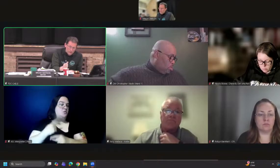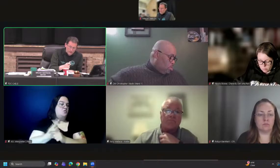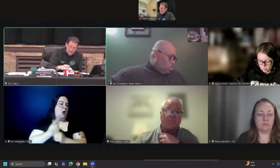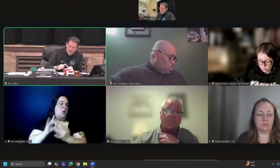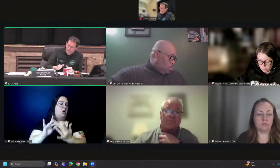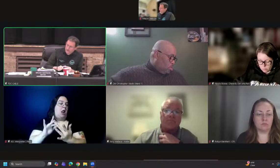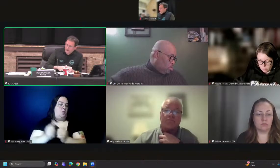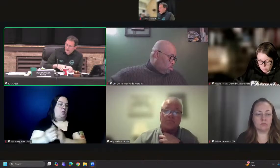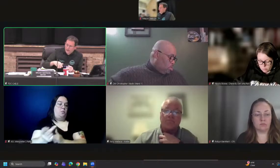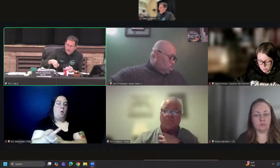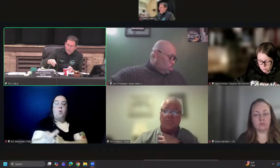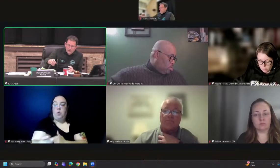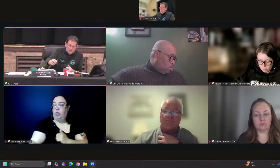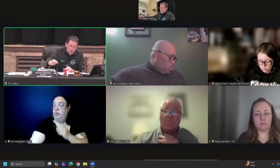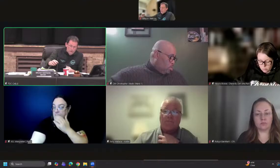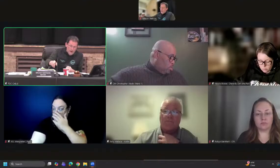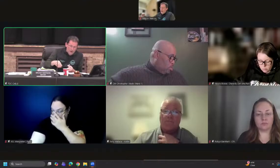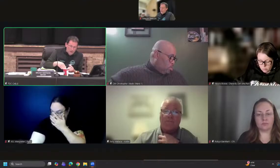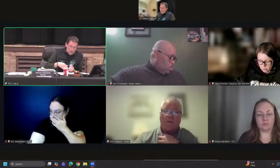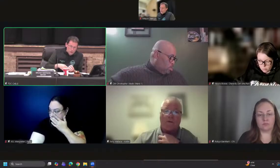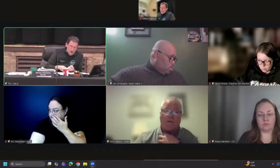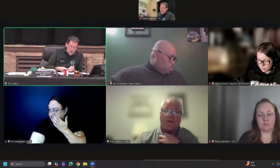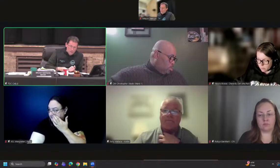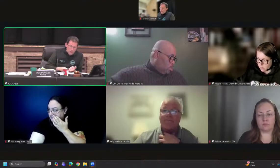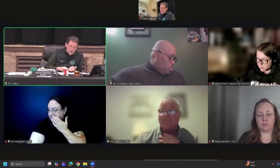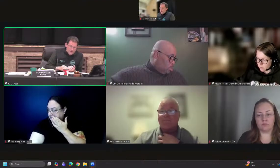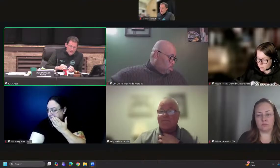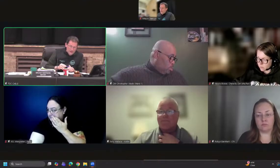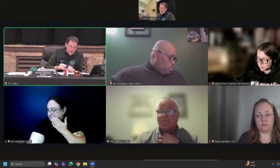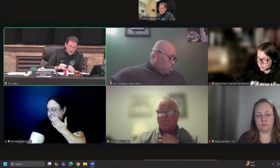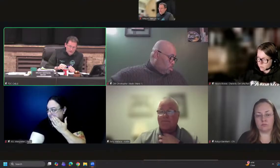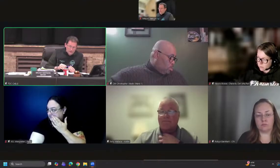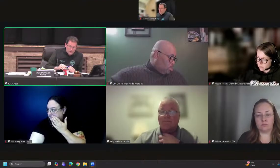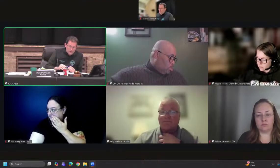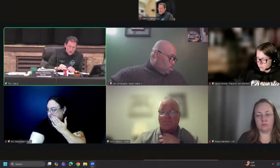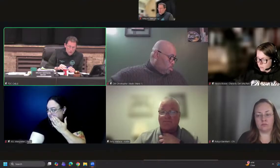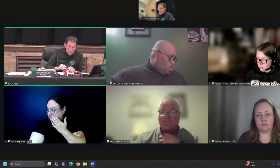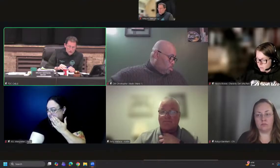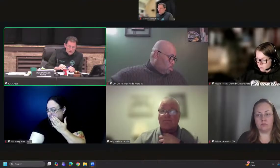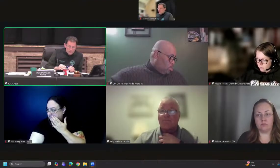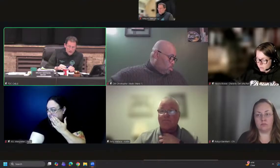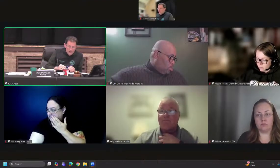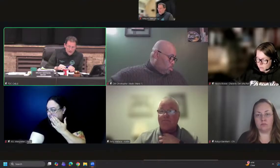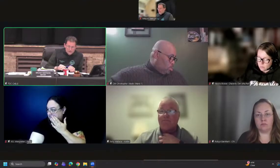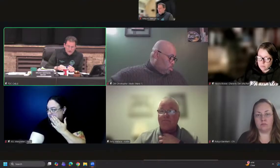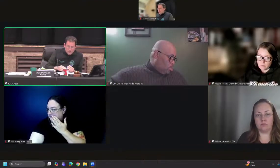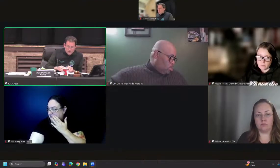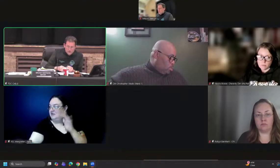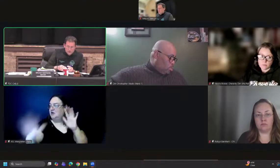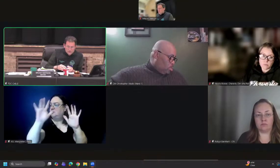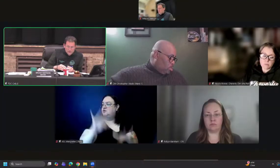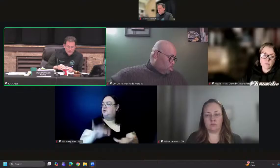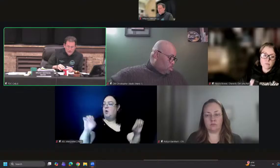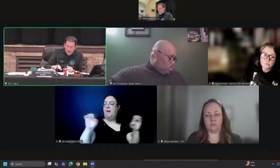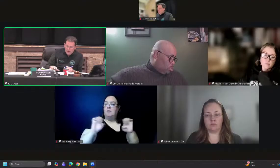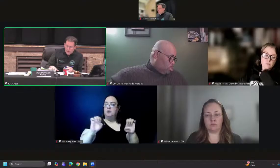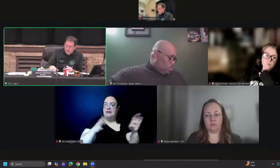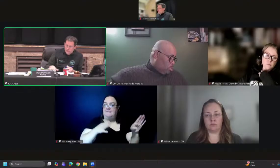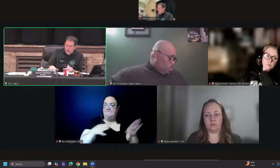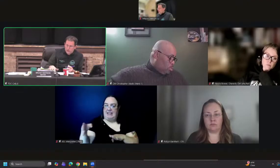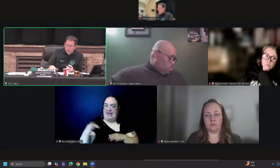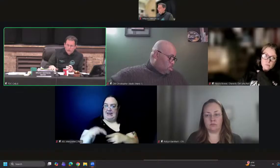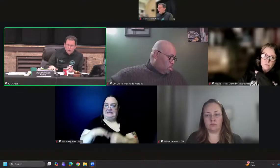both. Let us move now to item 14, the snow emergency plan exceptions.